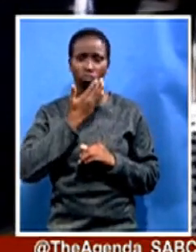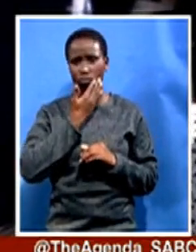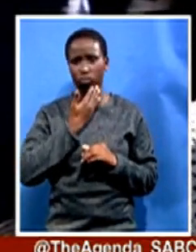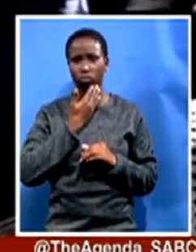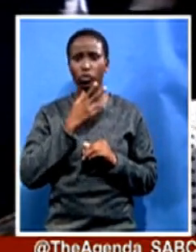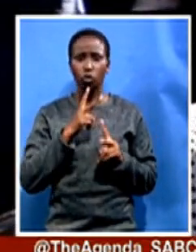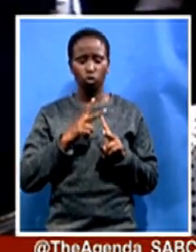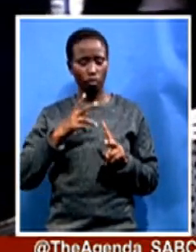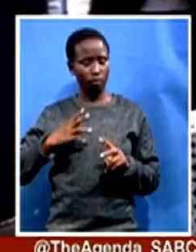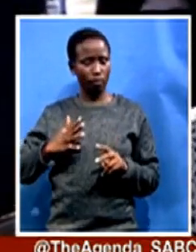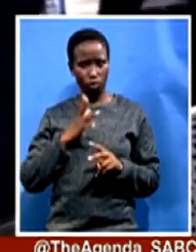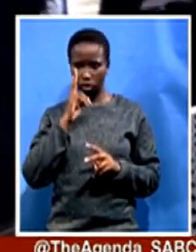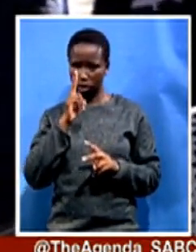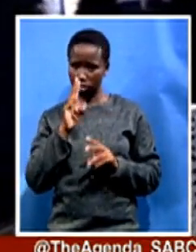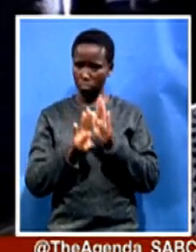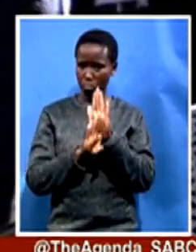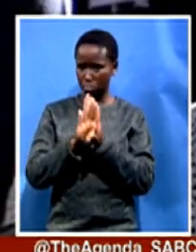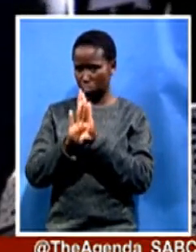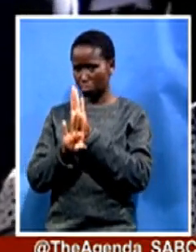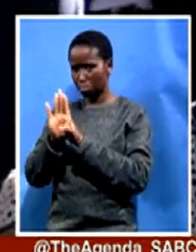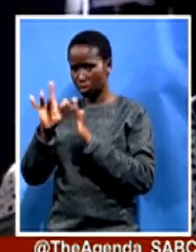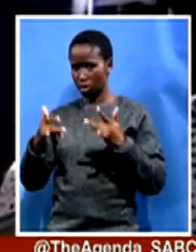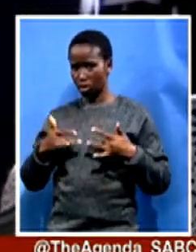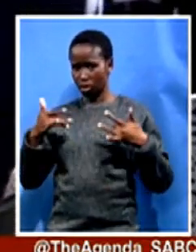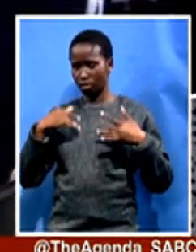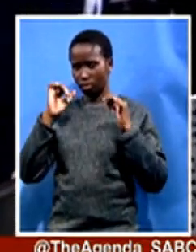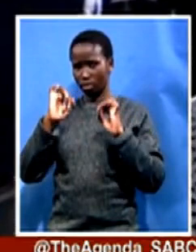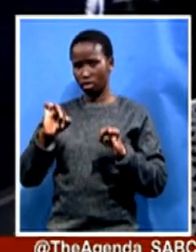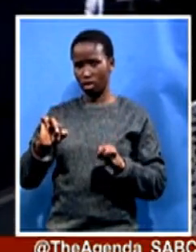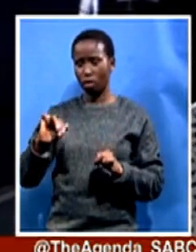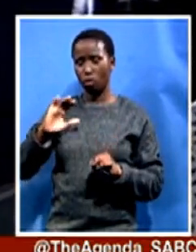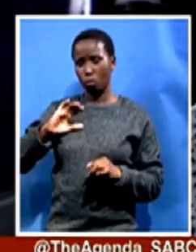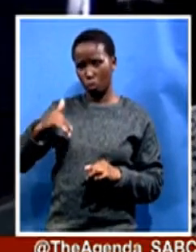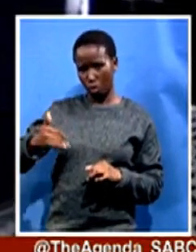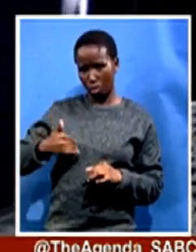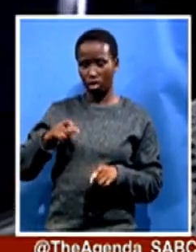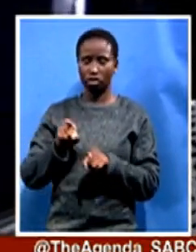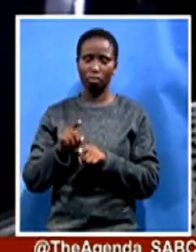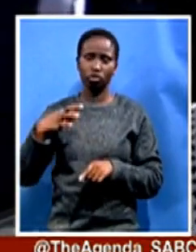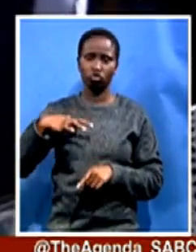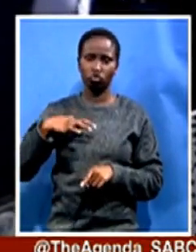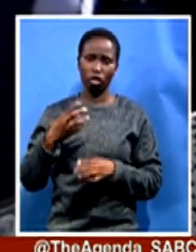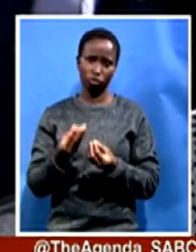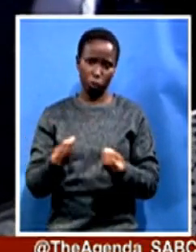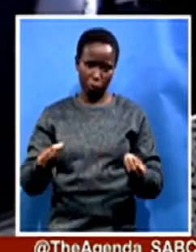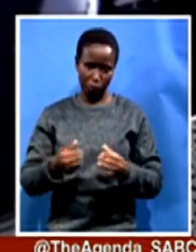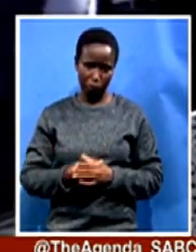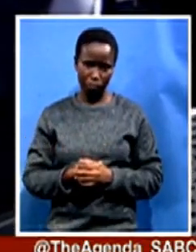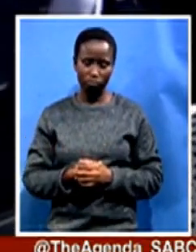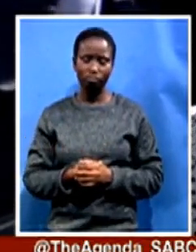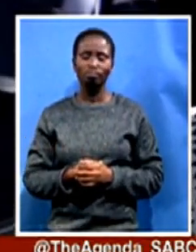women and girl children. So we will miss that. And of course, coming